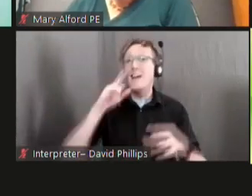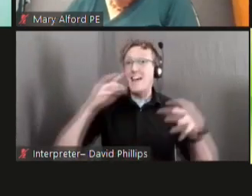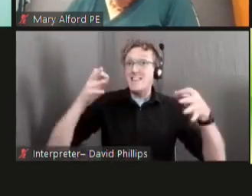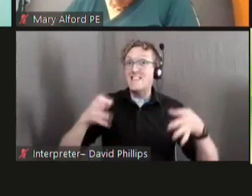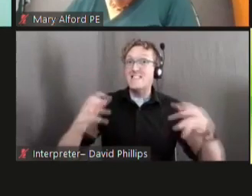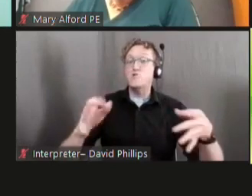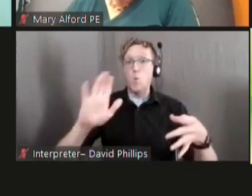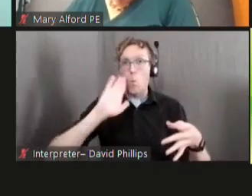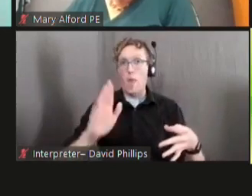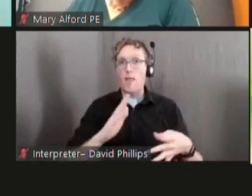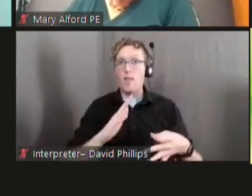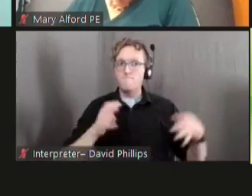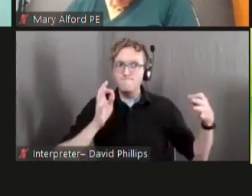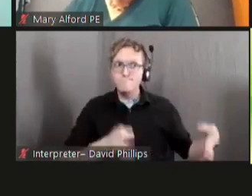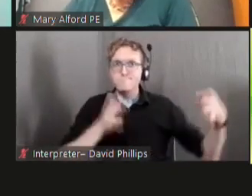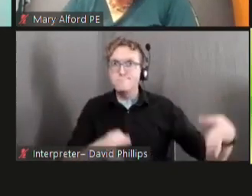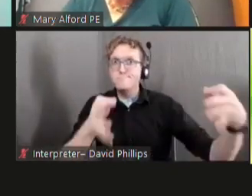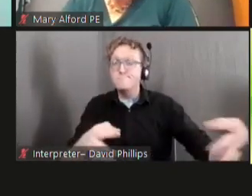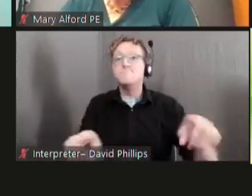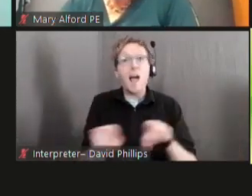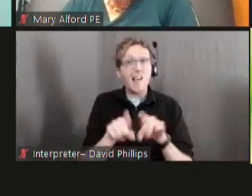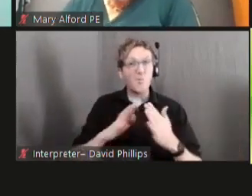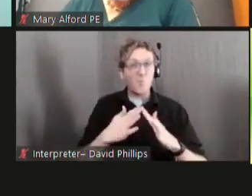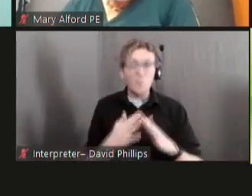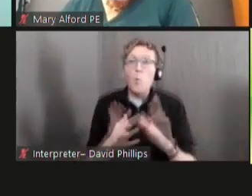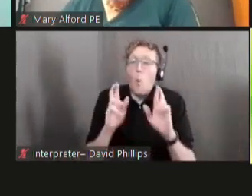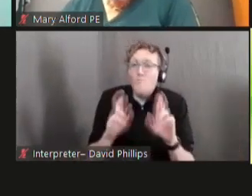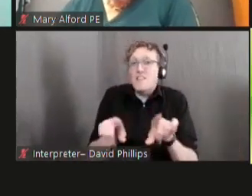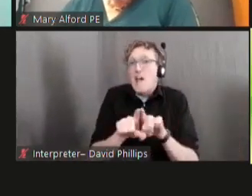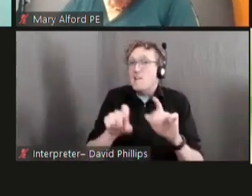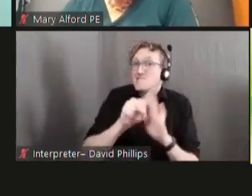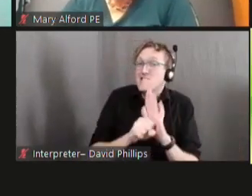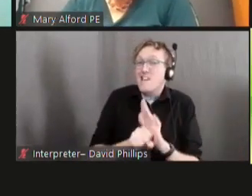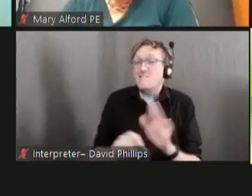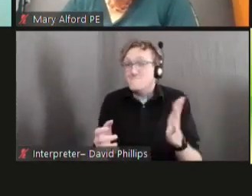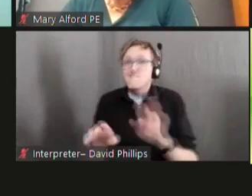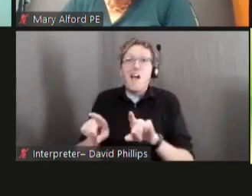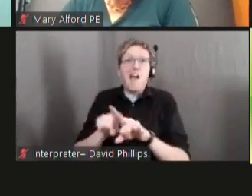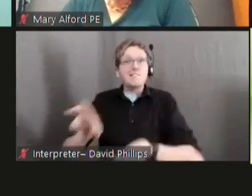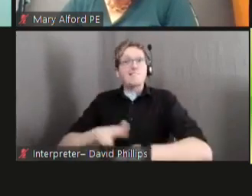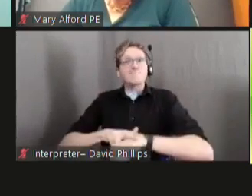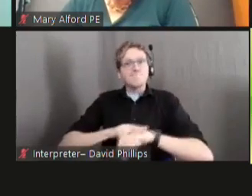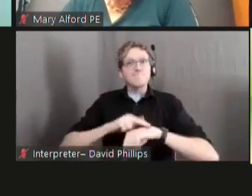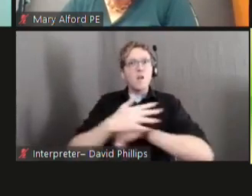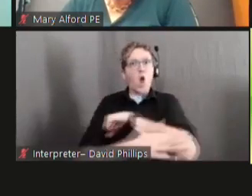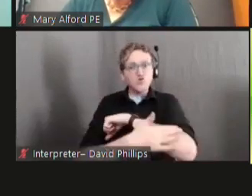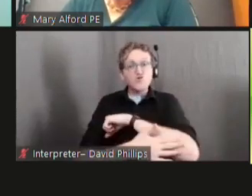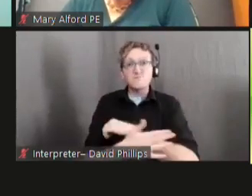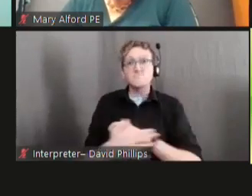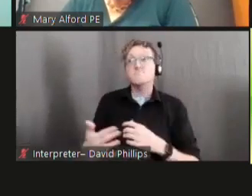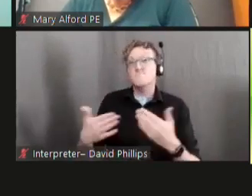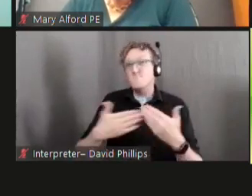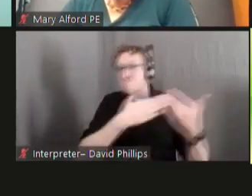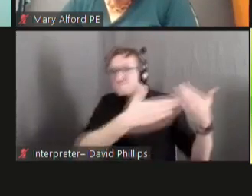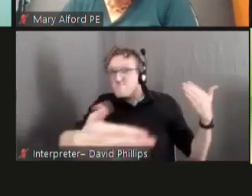going to make as a community and hopefully as a state and as a country over the past few weeks or a few months will determine whether